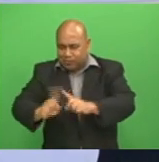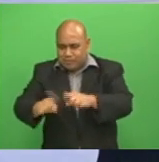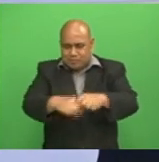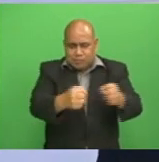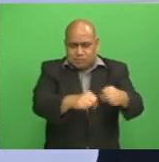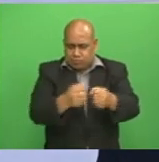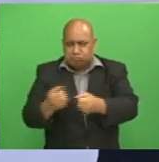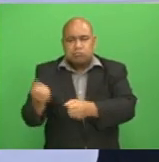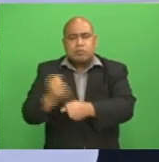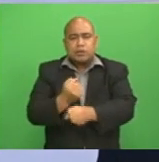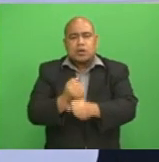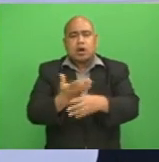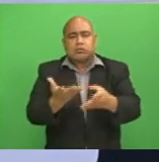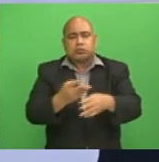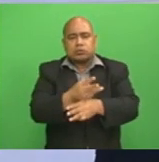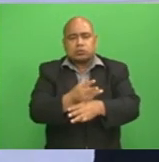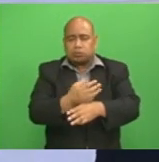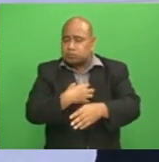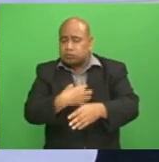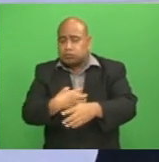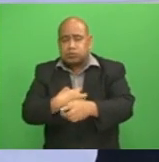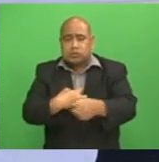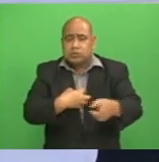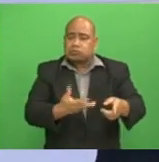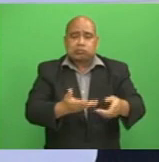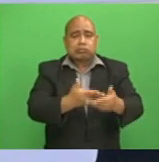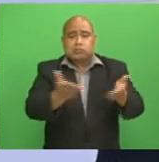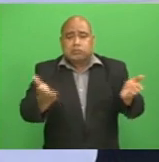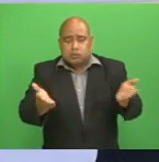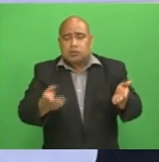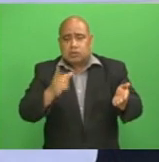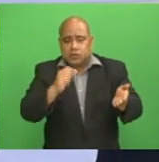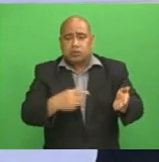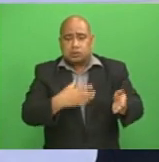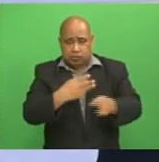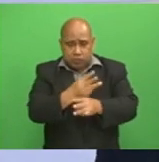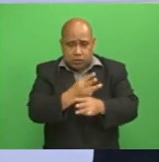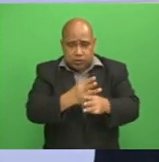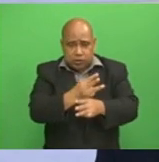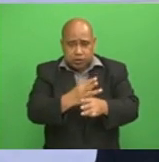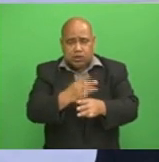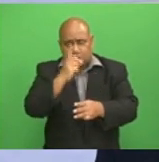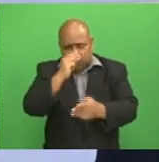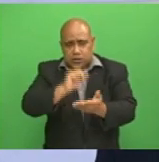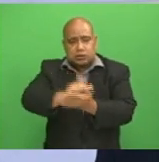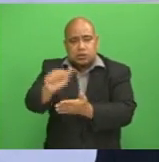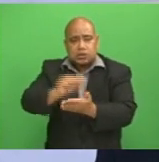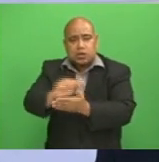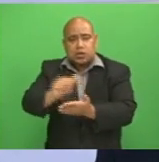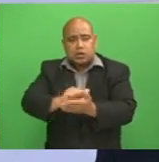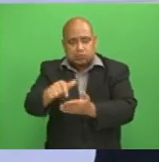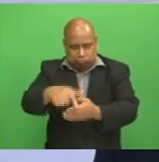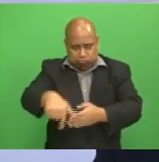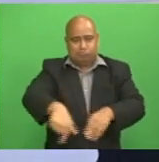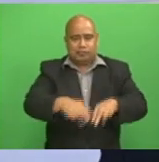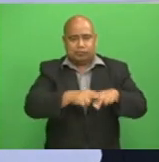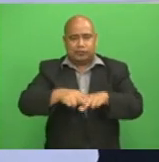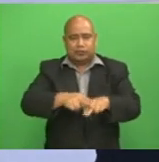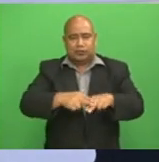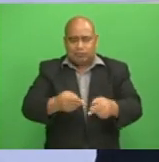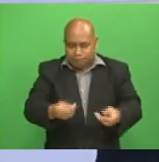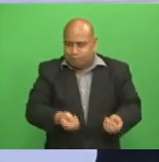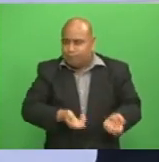timber can be sold domestically and it can be exported. So hence